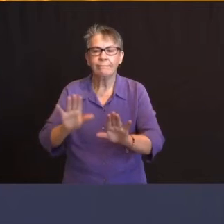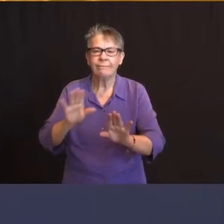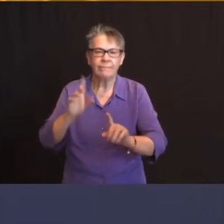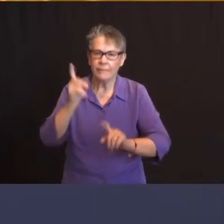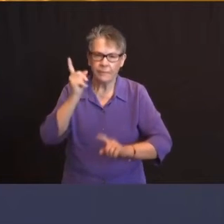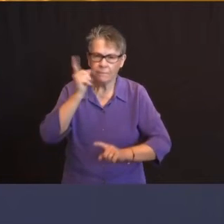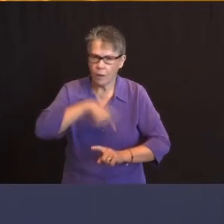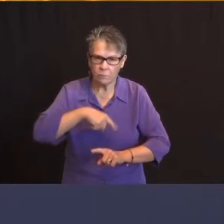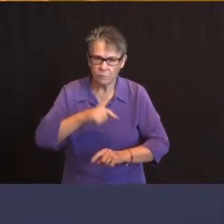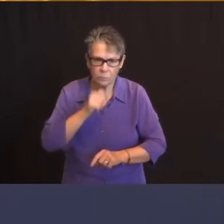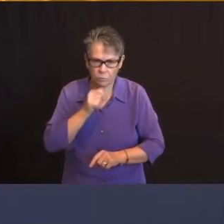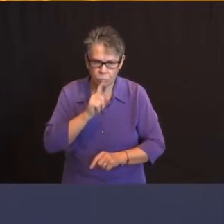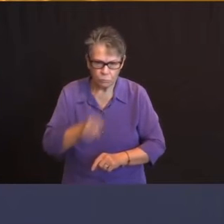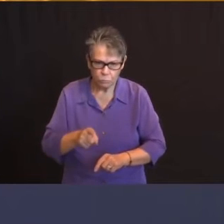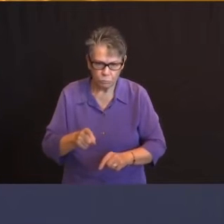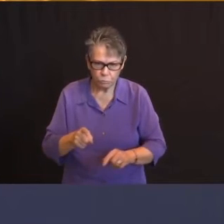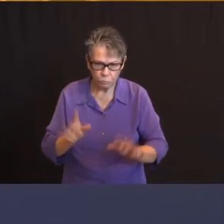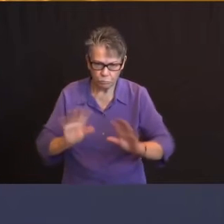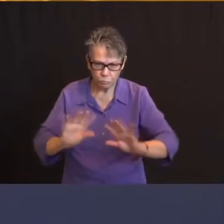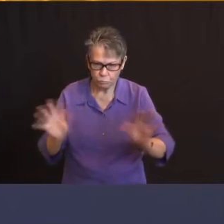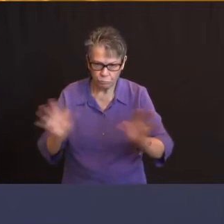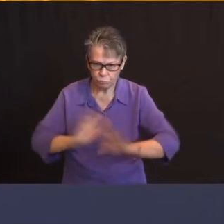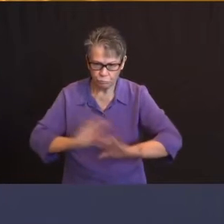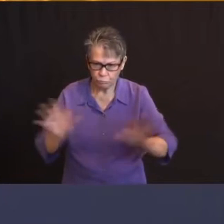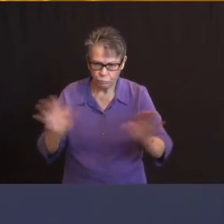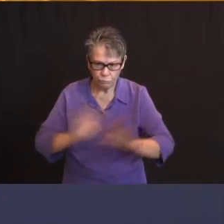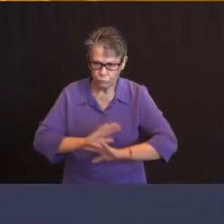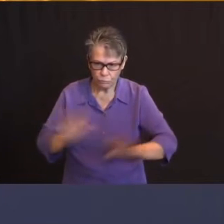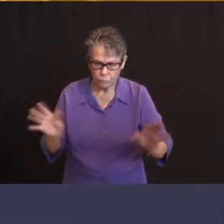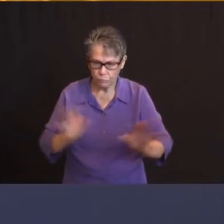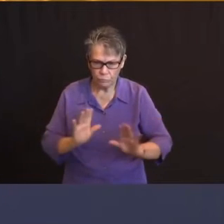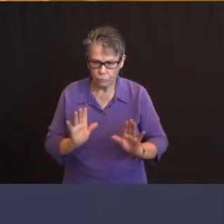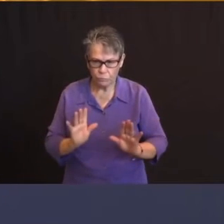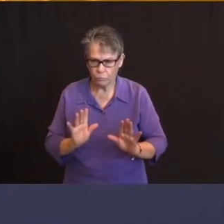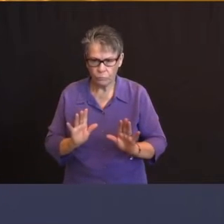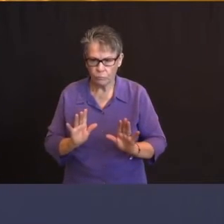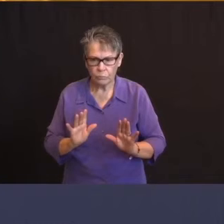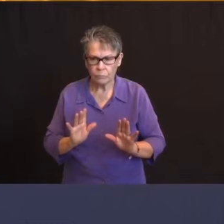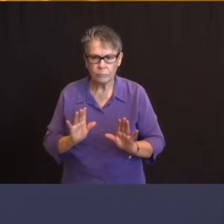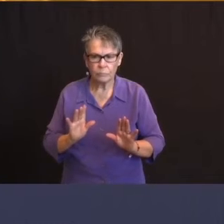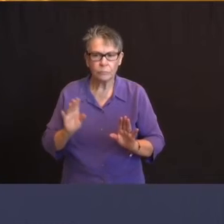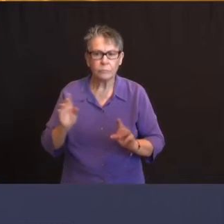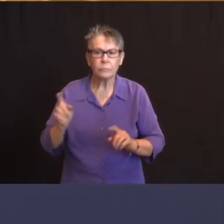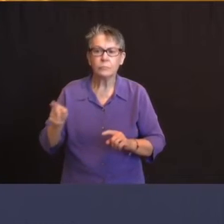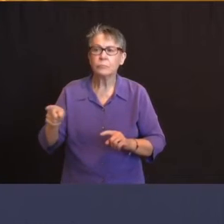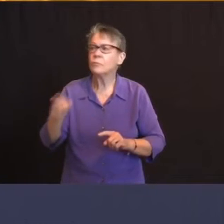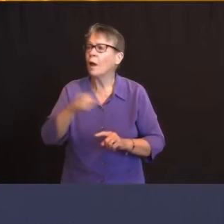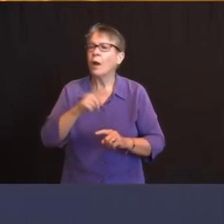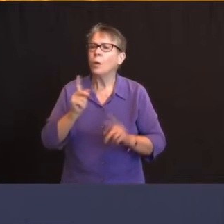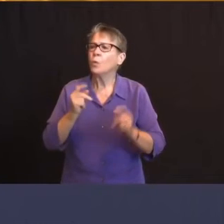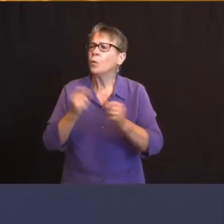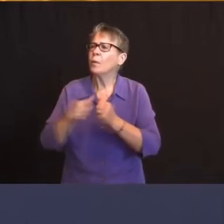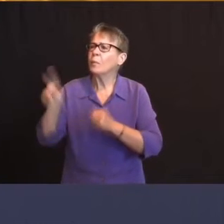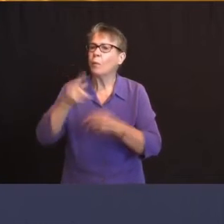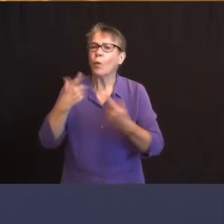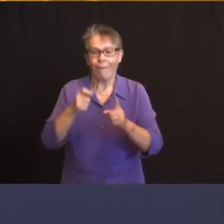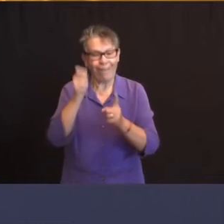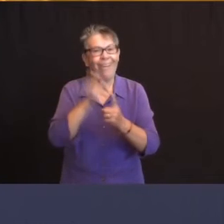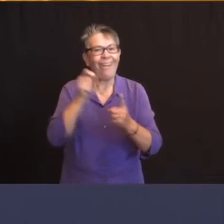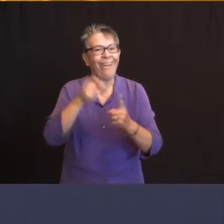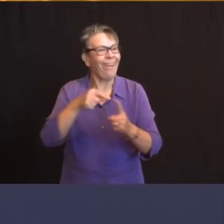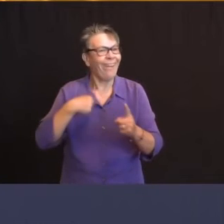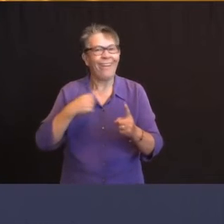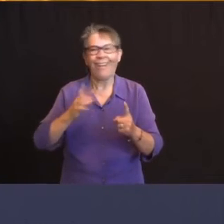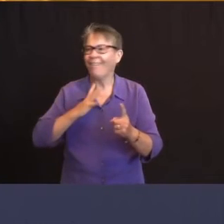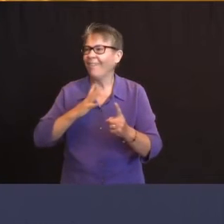can say definitively to the folks who did take those tests, but let's get back to John on that. Listen, we had a very constructive